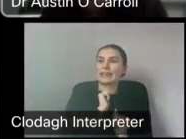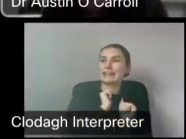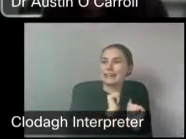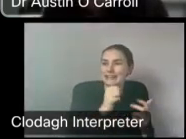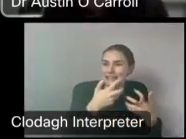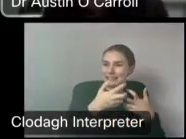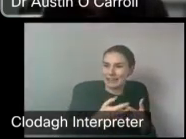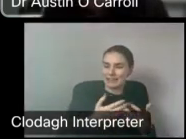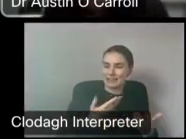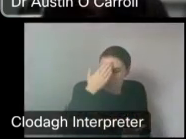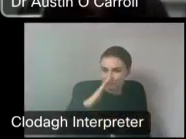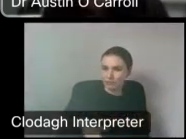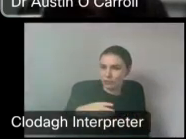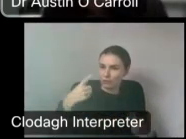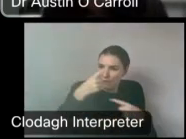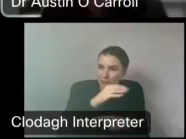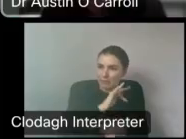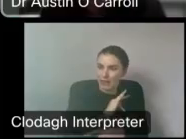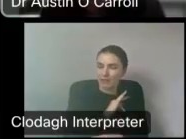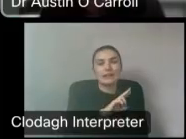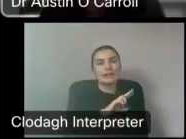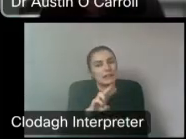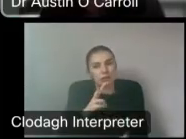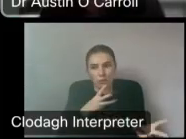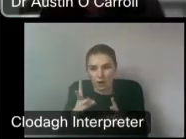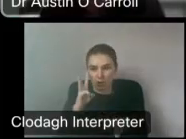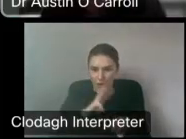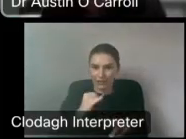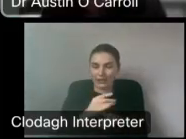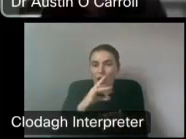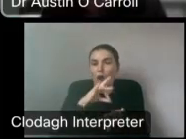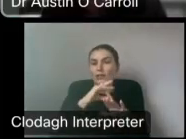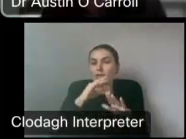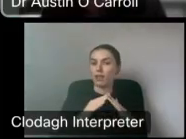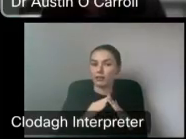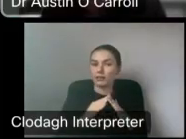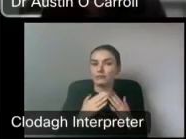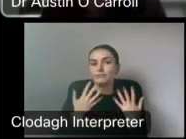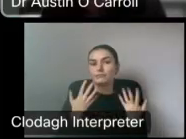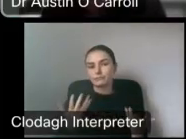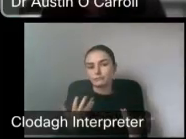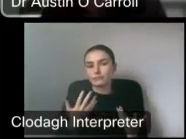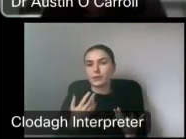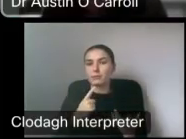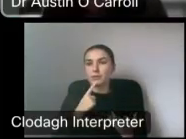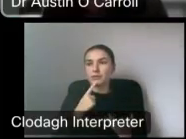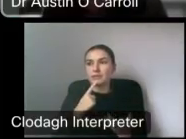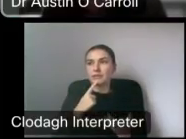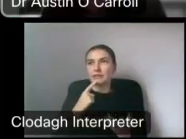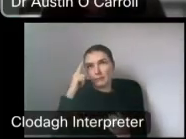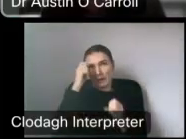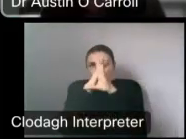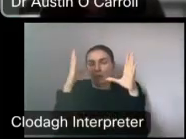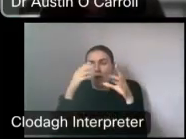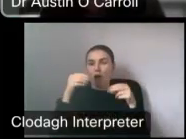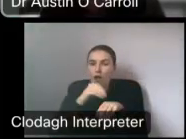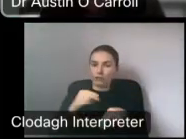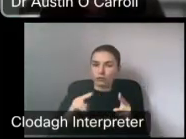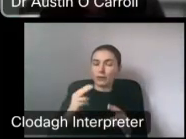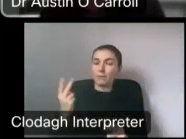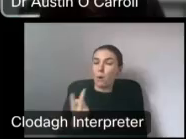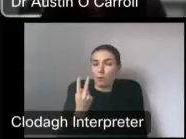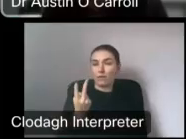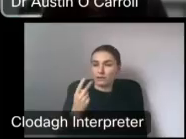a child to defend himself, which didn't work very well in a hospital. Now, imagine we were on the streets and both of us were out homeless one